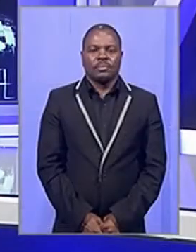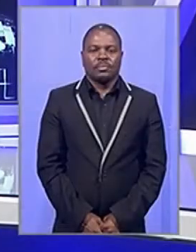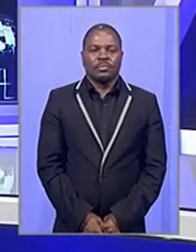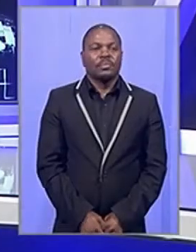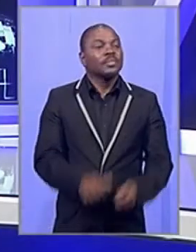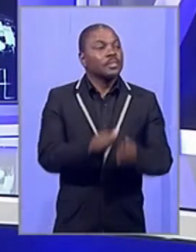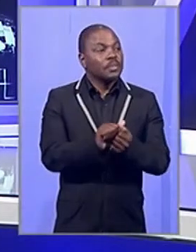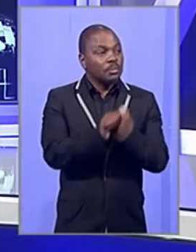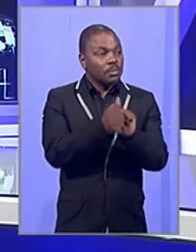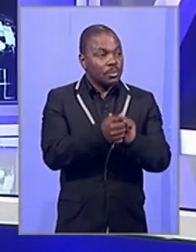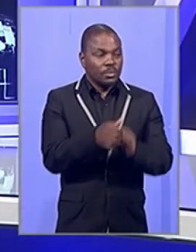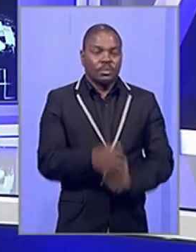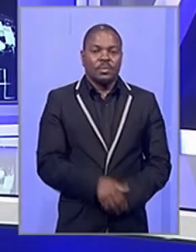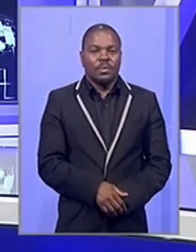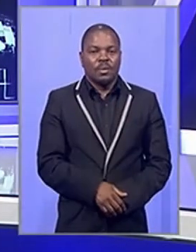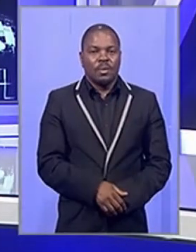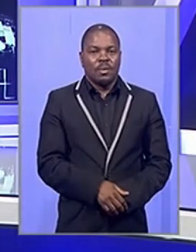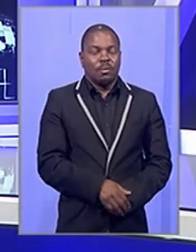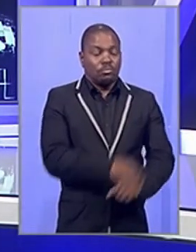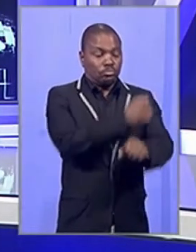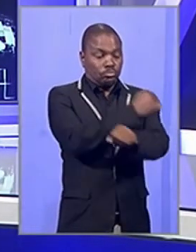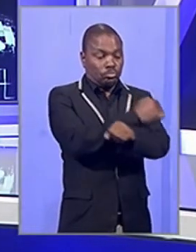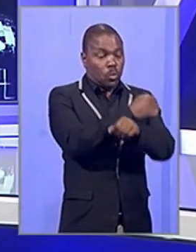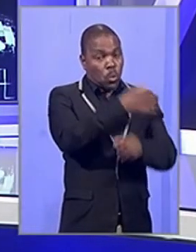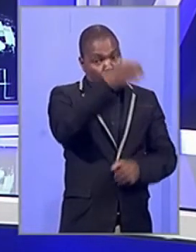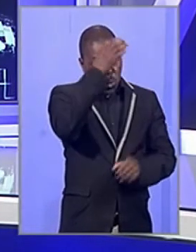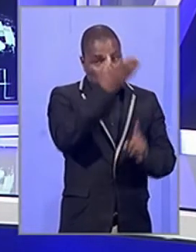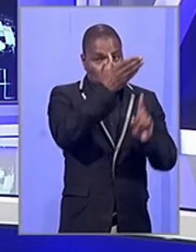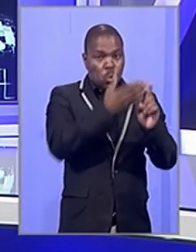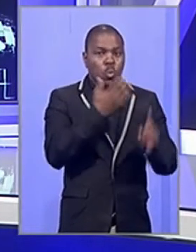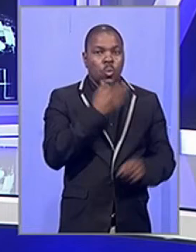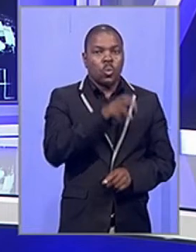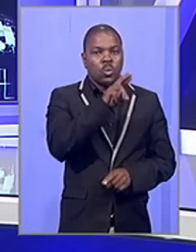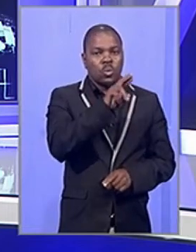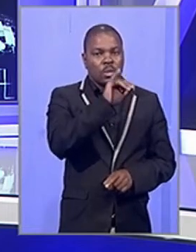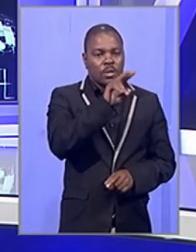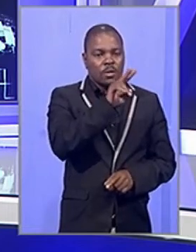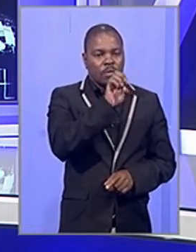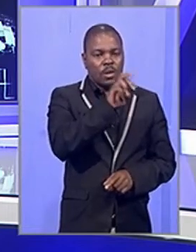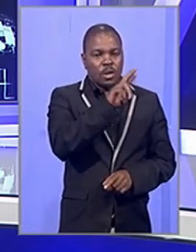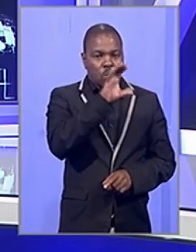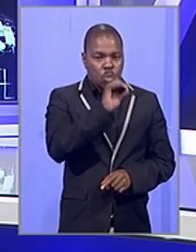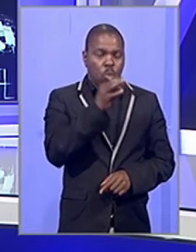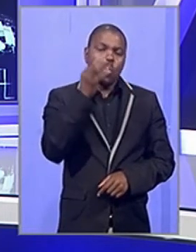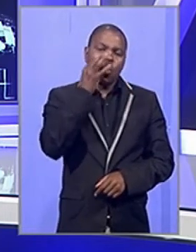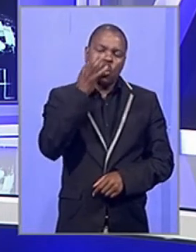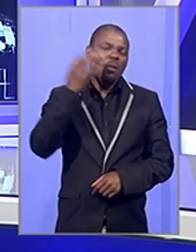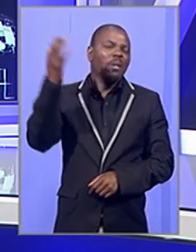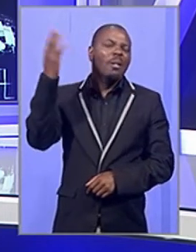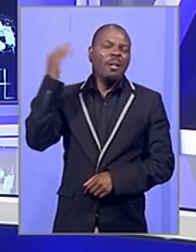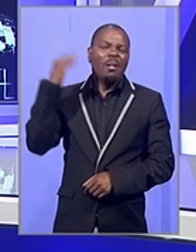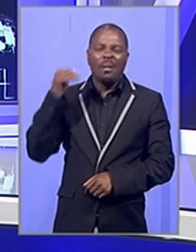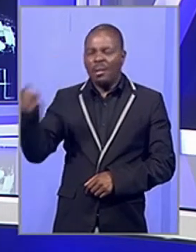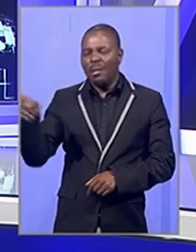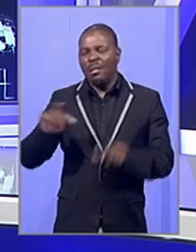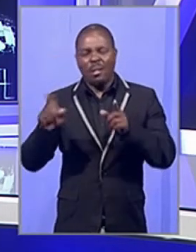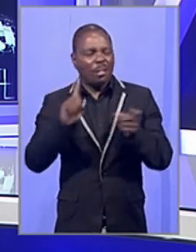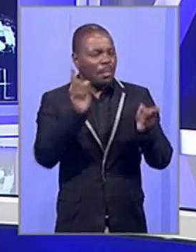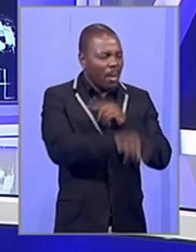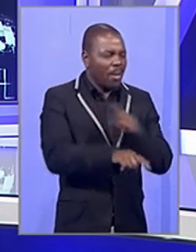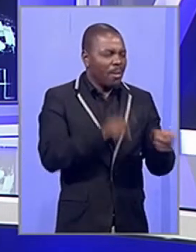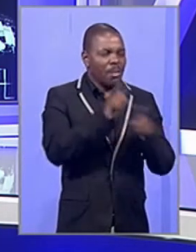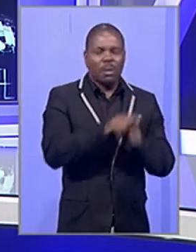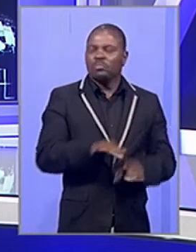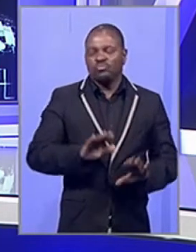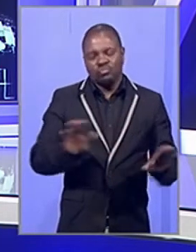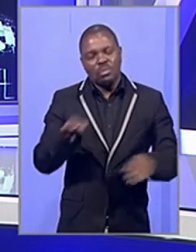Tša dipapadi, mohlahli wa Orlando Pirates Jose Rivero o re dipoelo tšeo di fetilego ga di re selo ge ba e ya